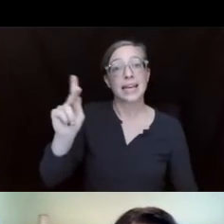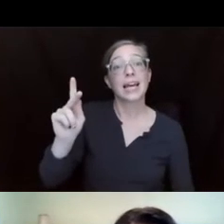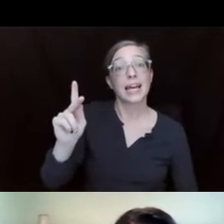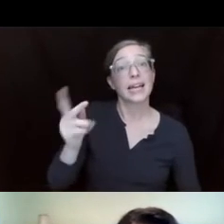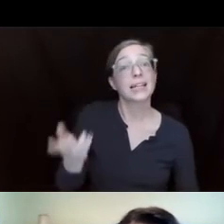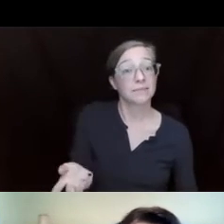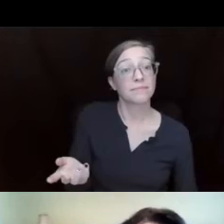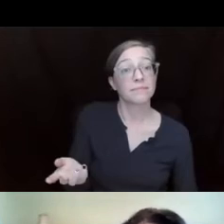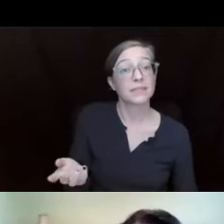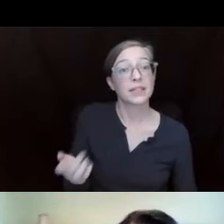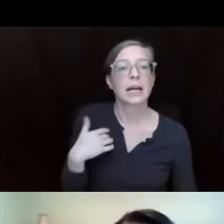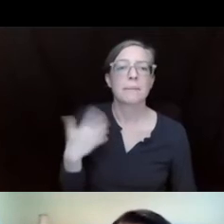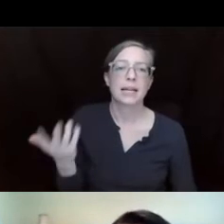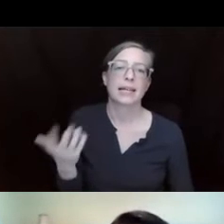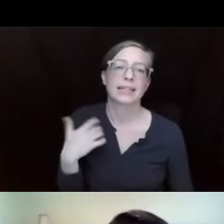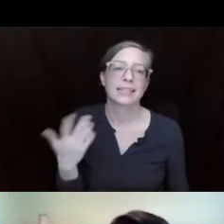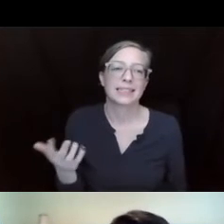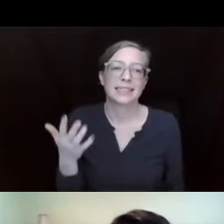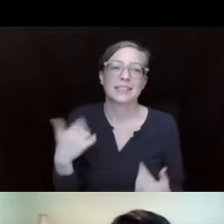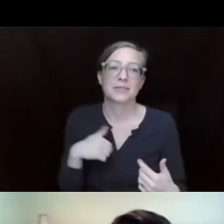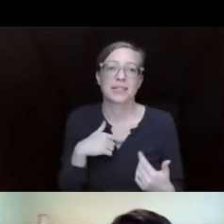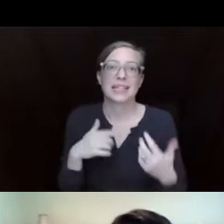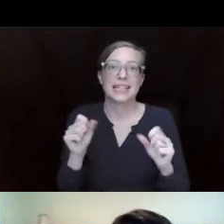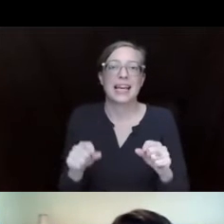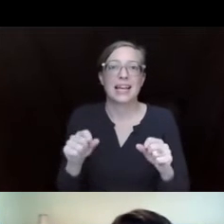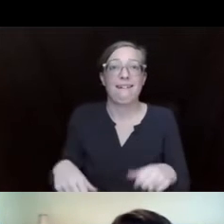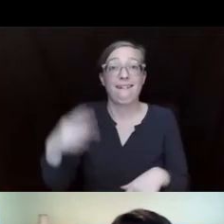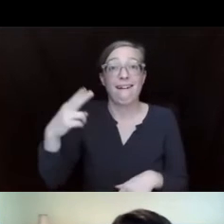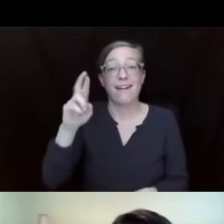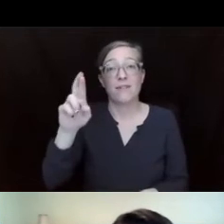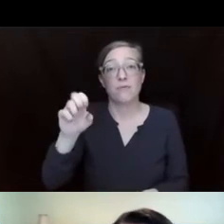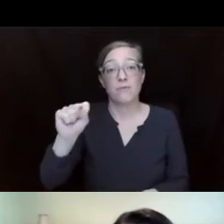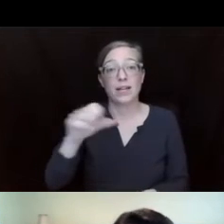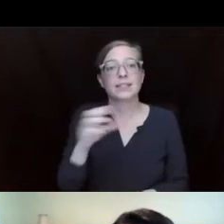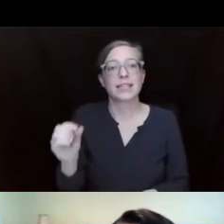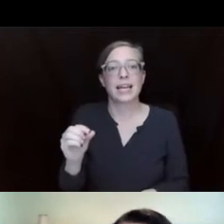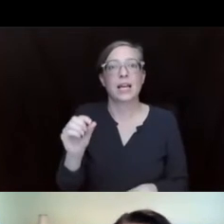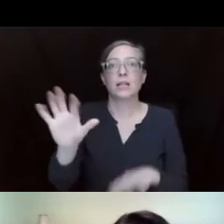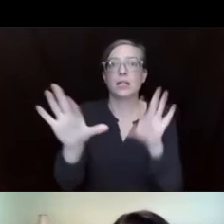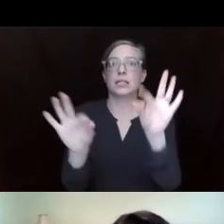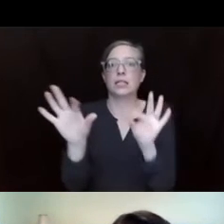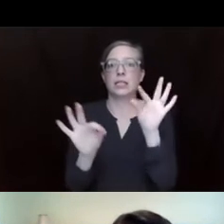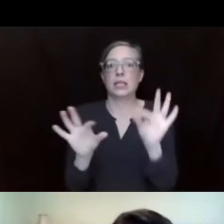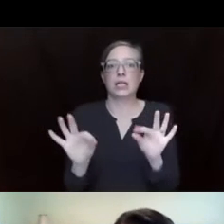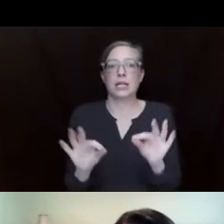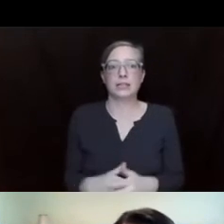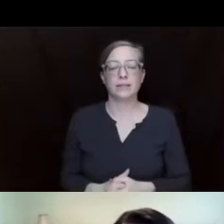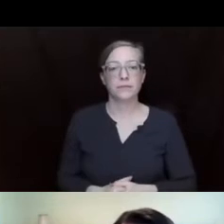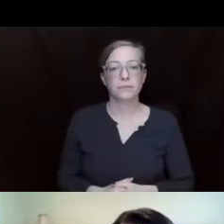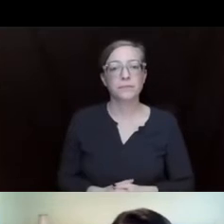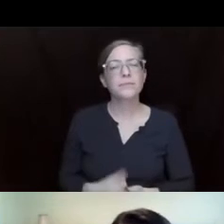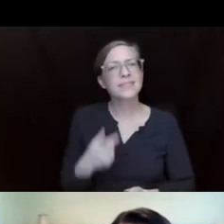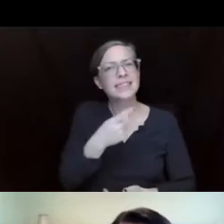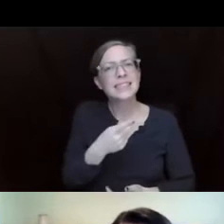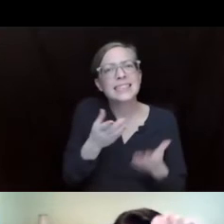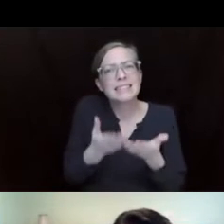key. And here I have a representation of one of the channels, for example, that we use in my laboratory. They're very simple devices. As you